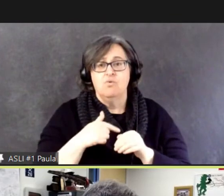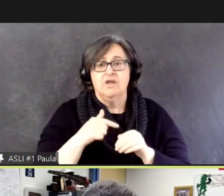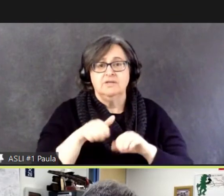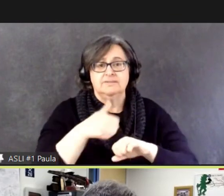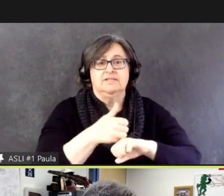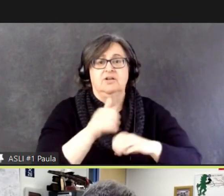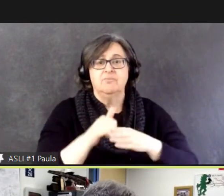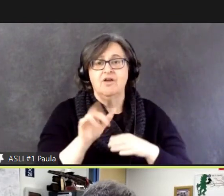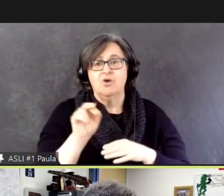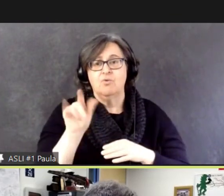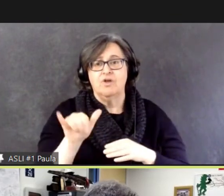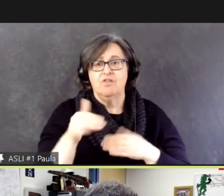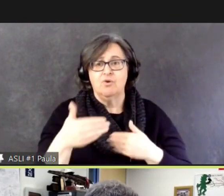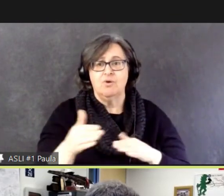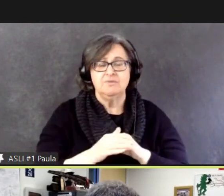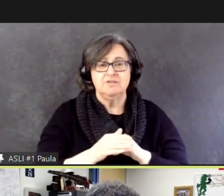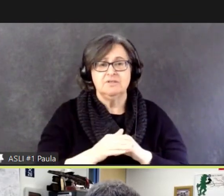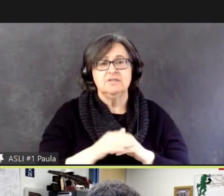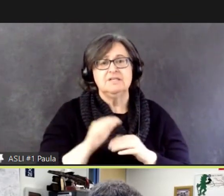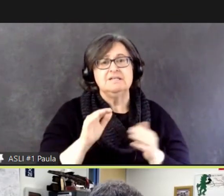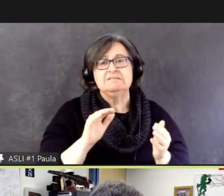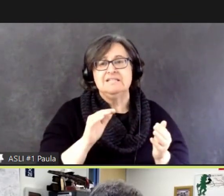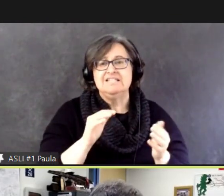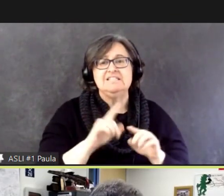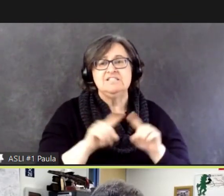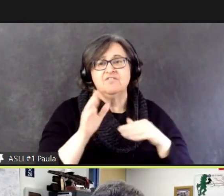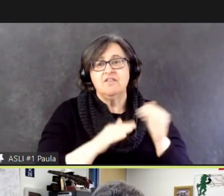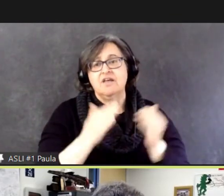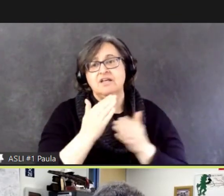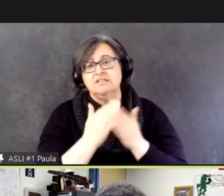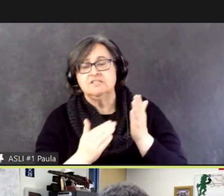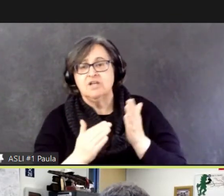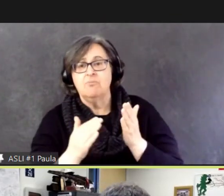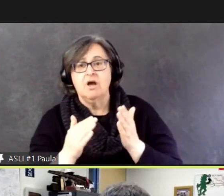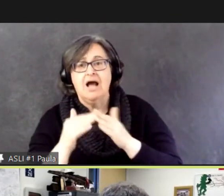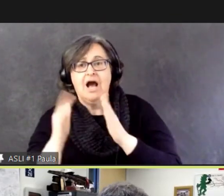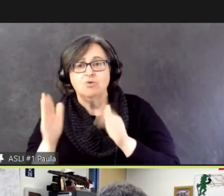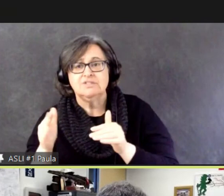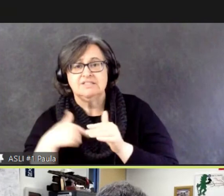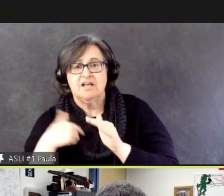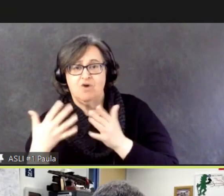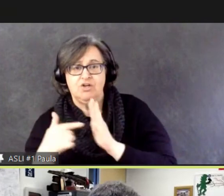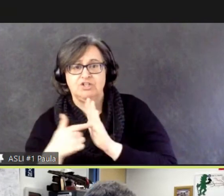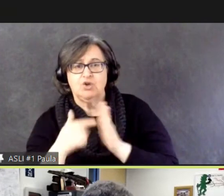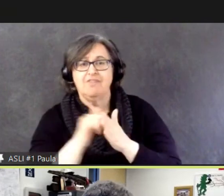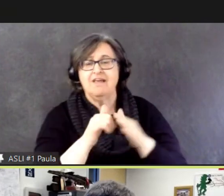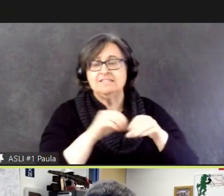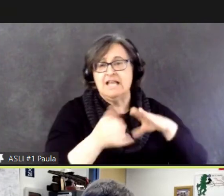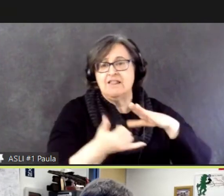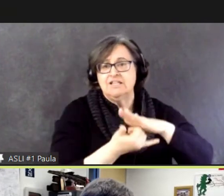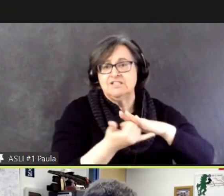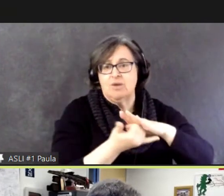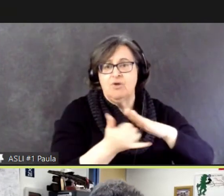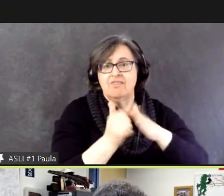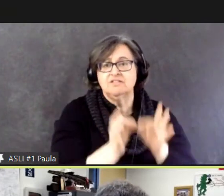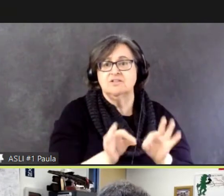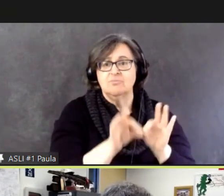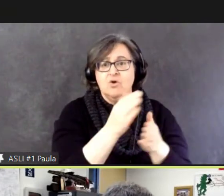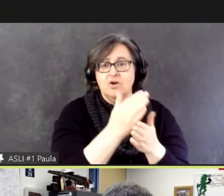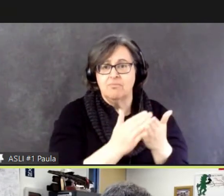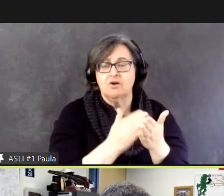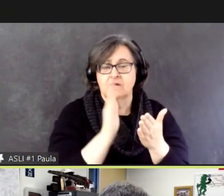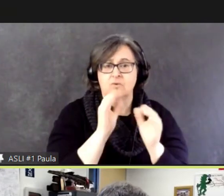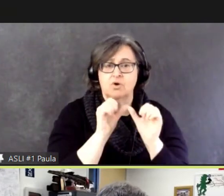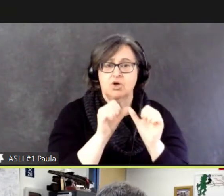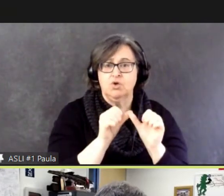It's a physical room, unlike some of the houses I've shown you, as it's actually in the subway there. It's kind of a vital piece of that project that will allow us to continue